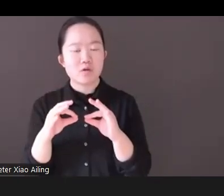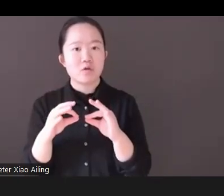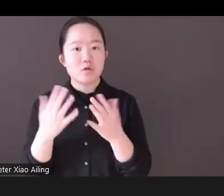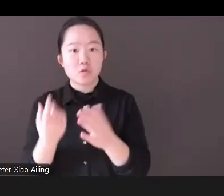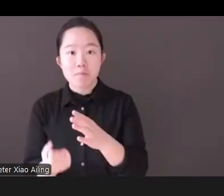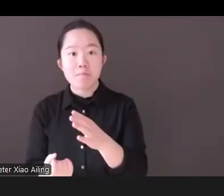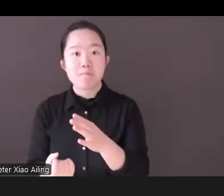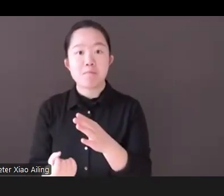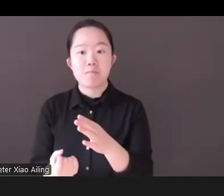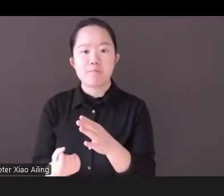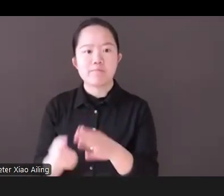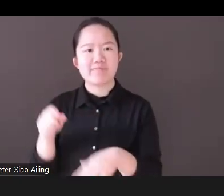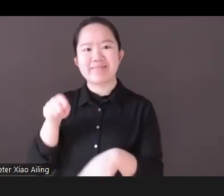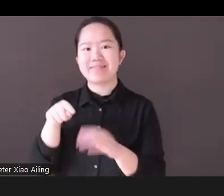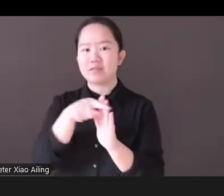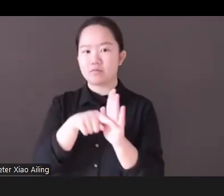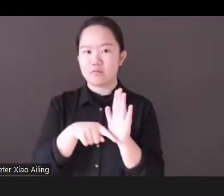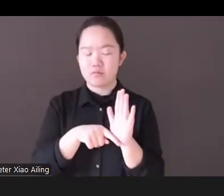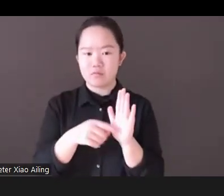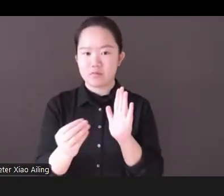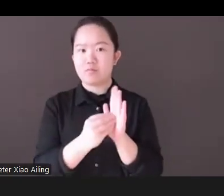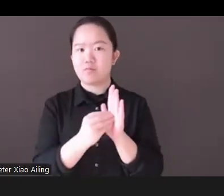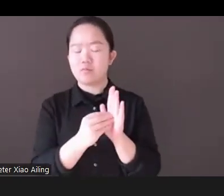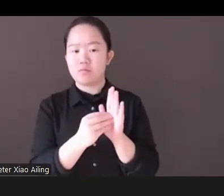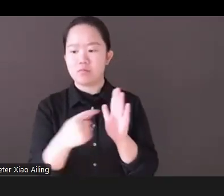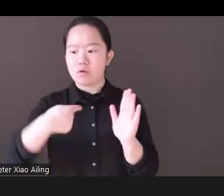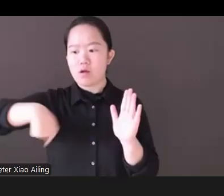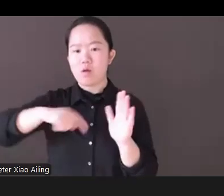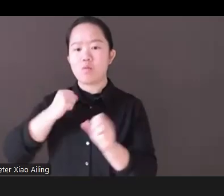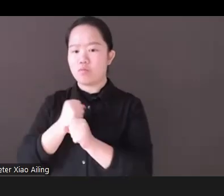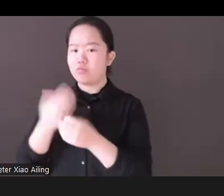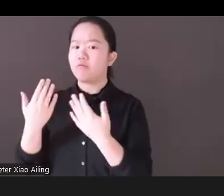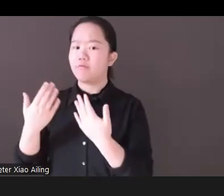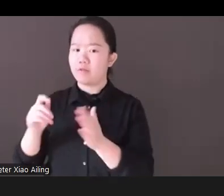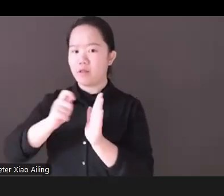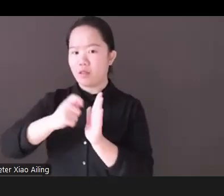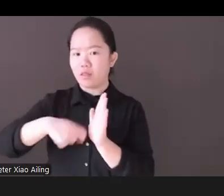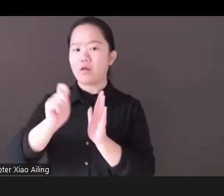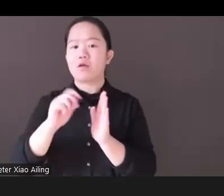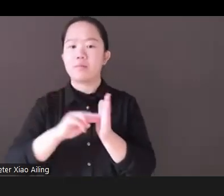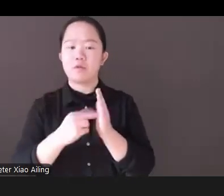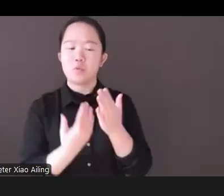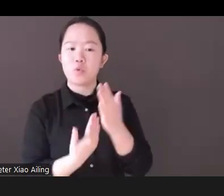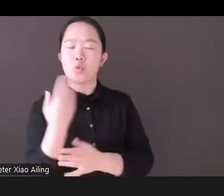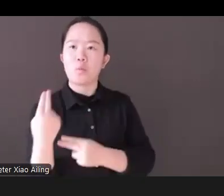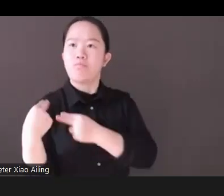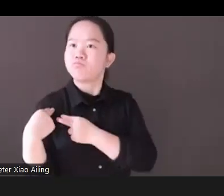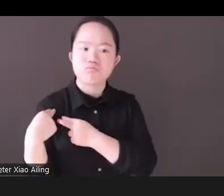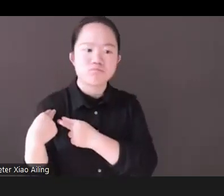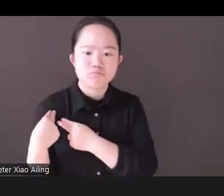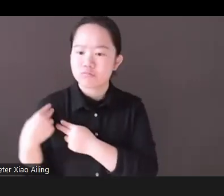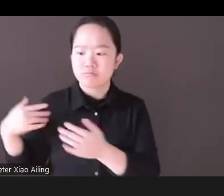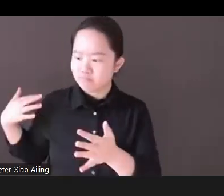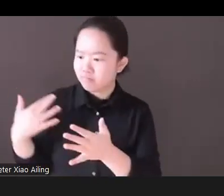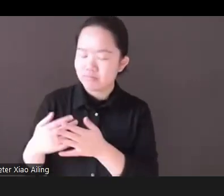products under the accessibility purposes. So that's it. Okay, thank you very much. And from the Swedish Post and